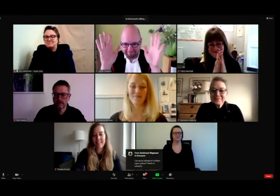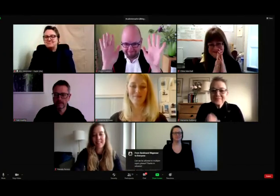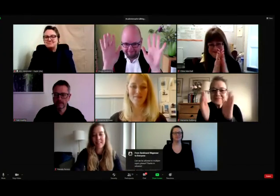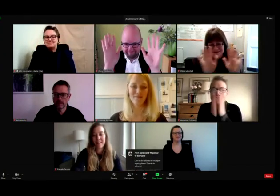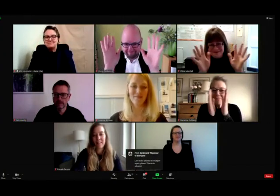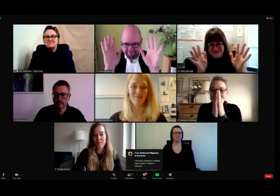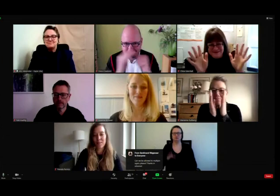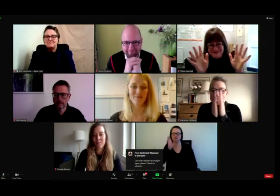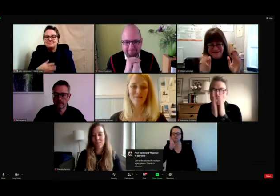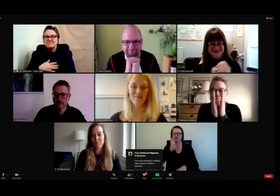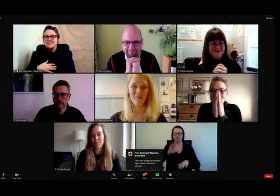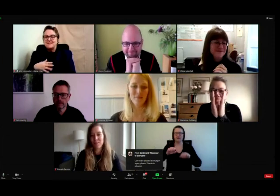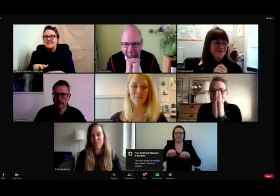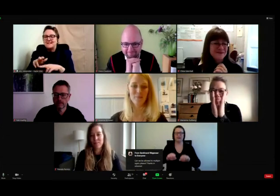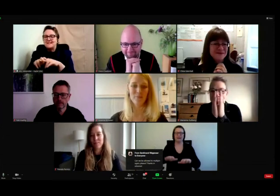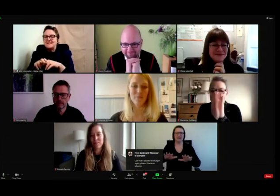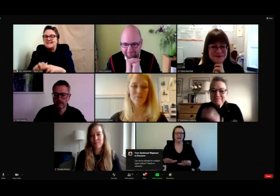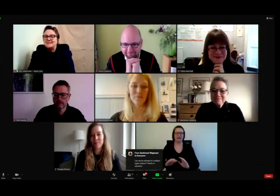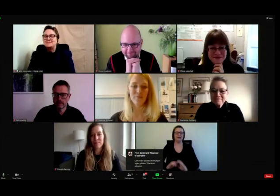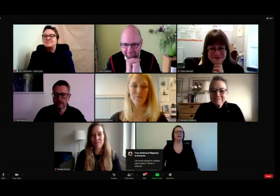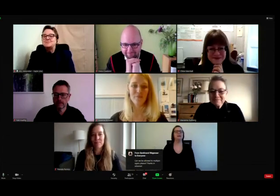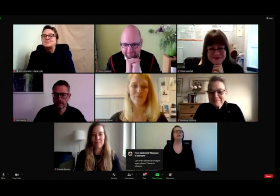Please take a seat.